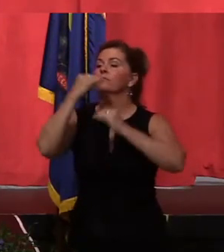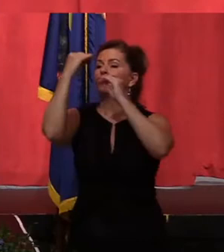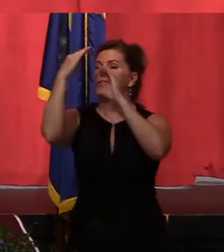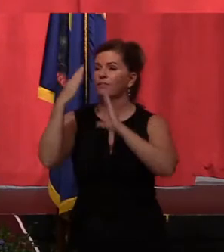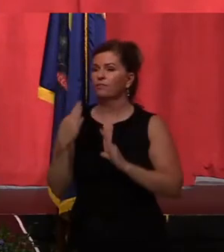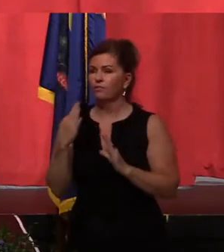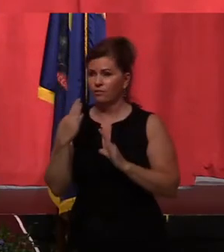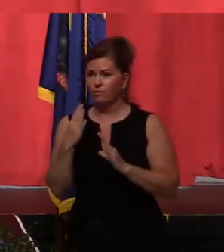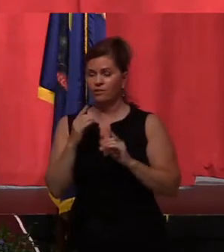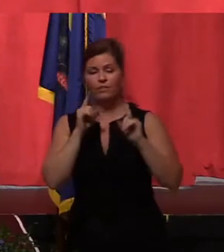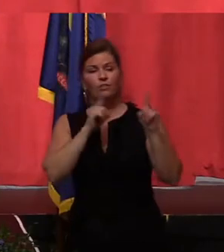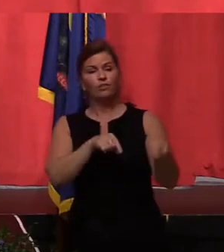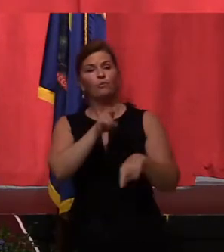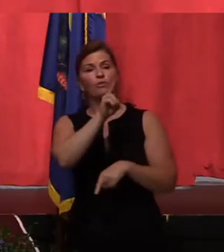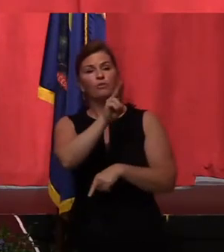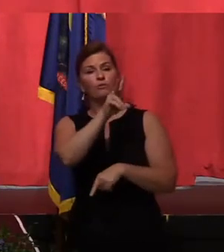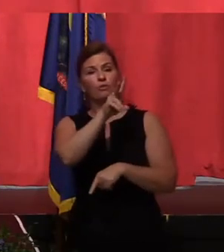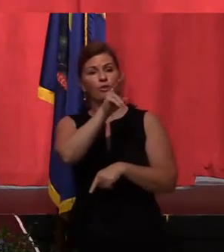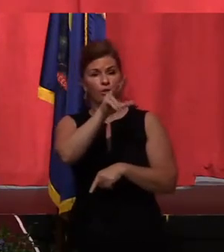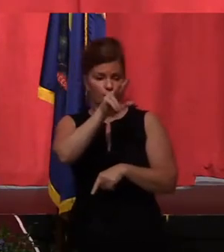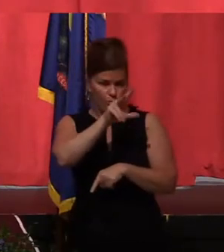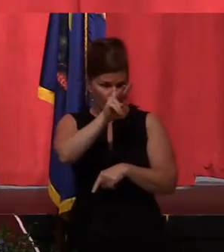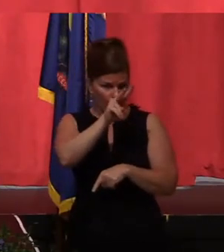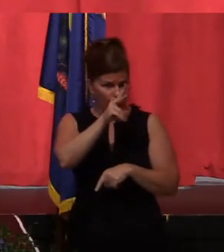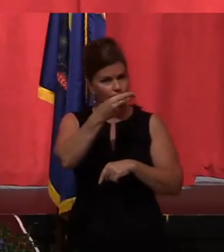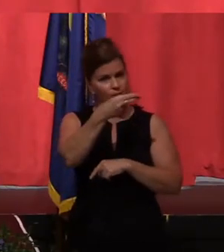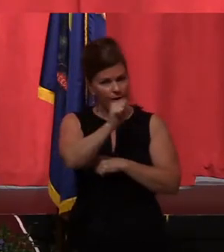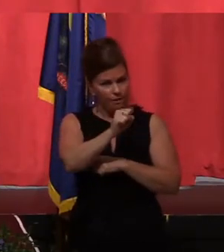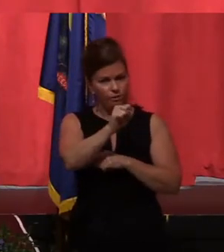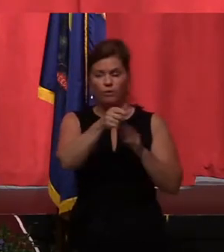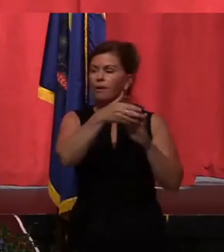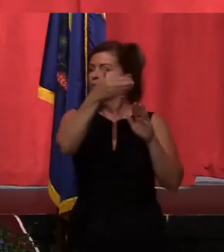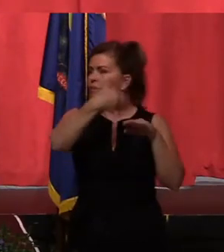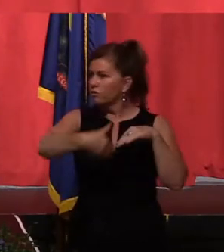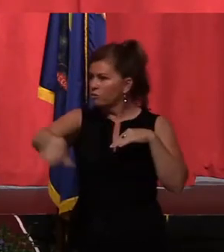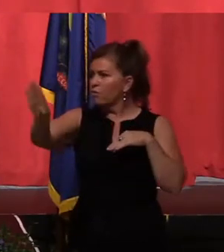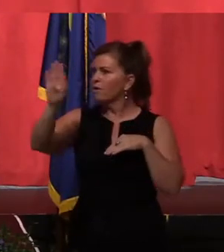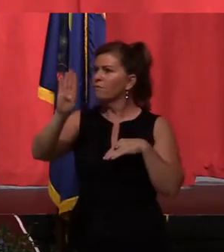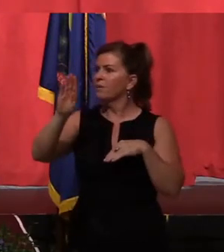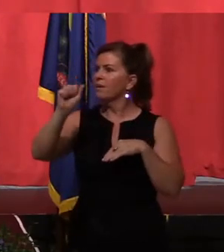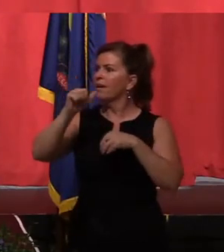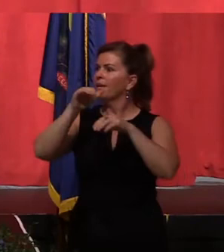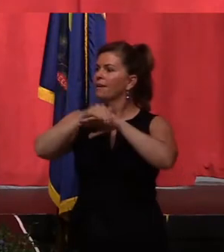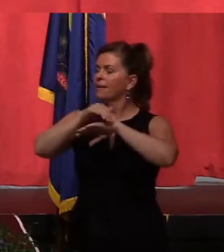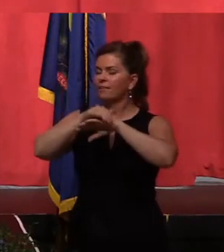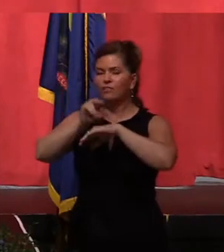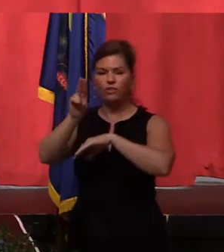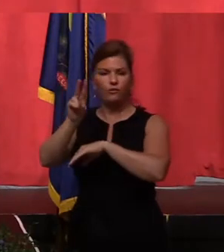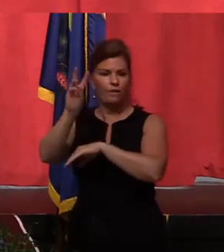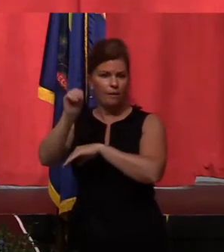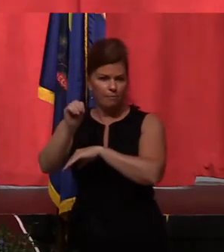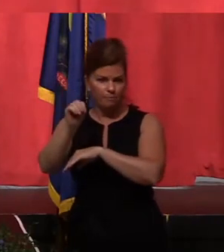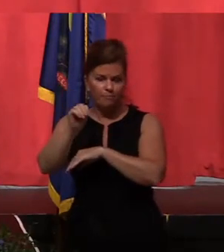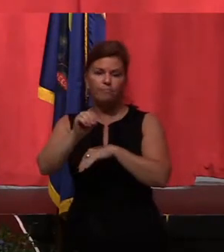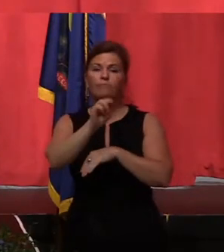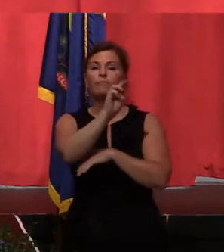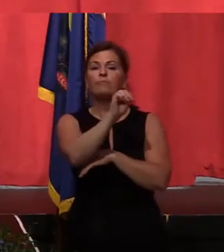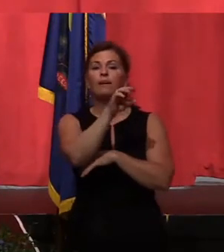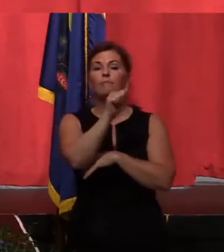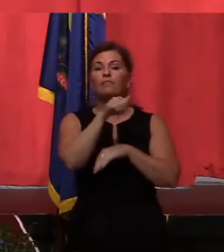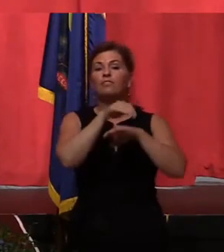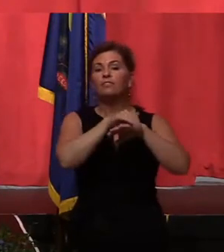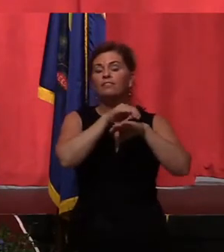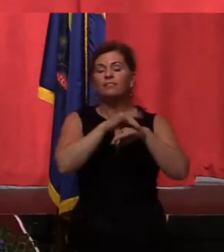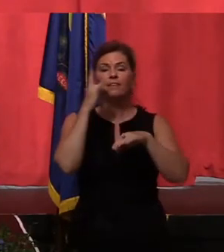She attended U32 as a high schooler before going off to receive her BA in English at UVM and her master's in English